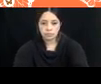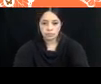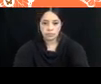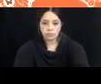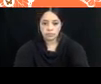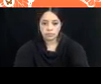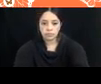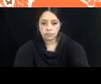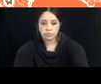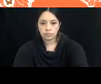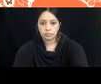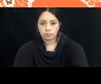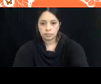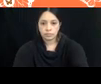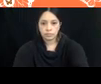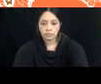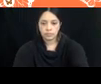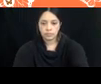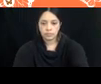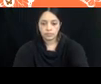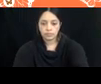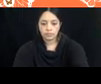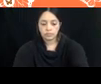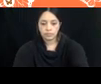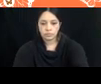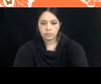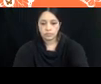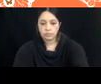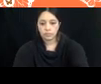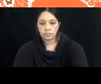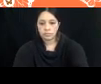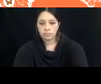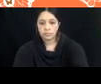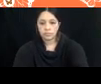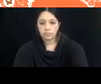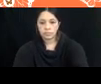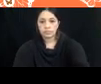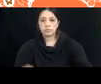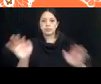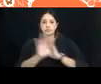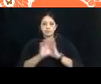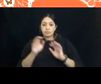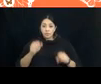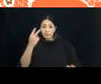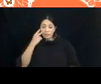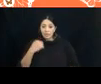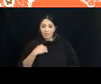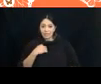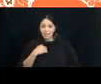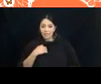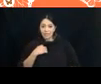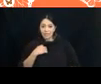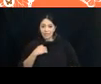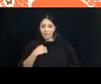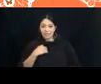and Jason Reynolds' book Stamped, which is part of our One Book, One Campus. And I'll just read it off to